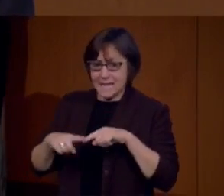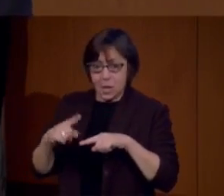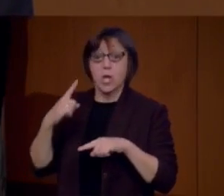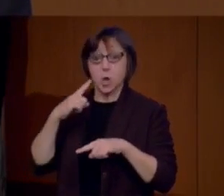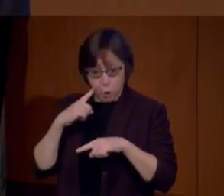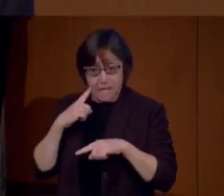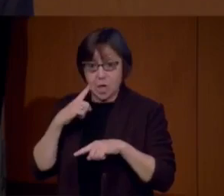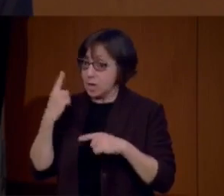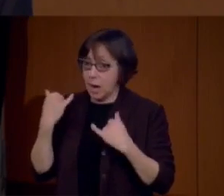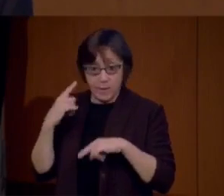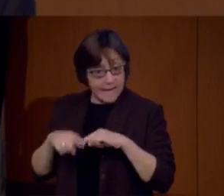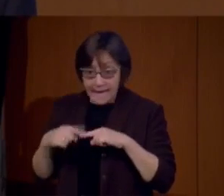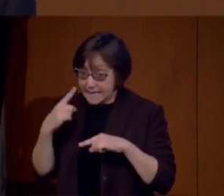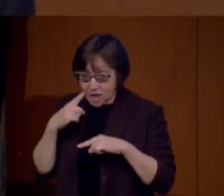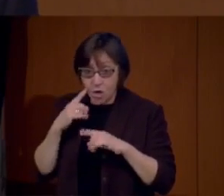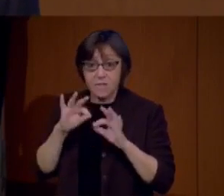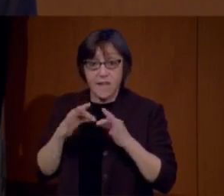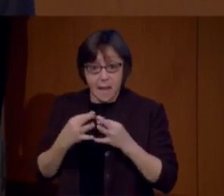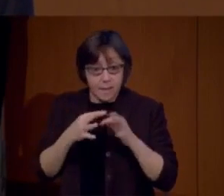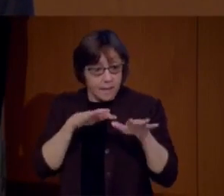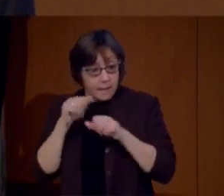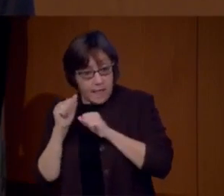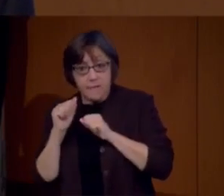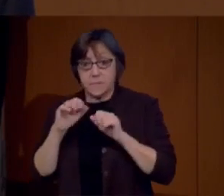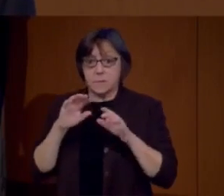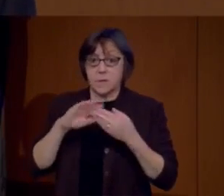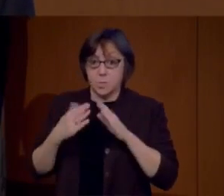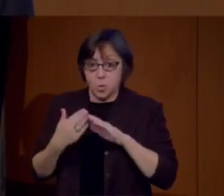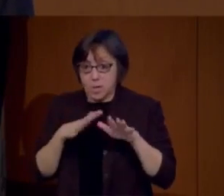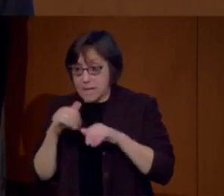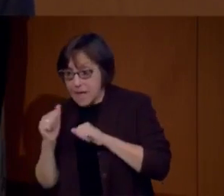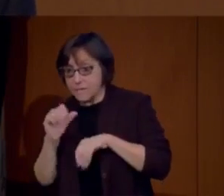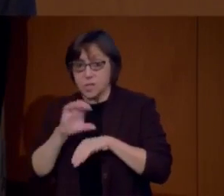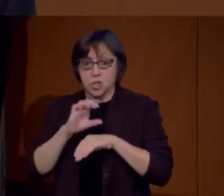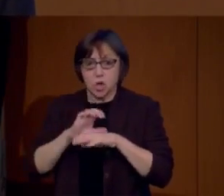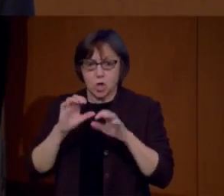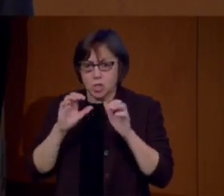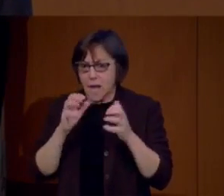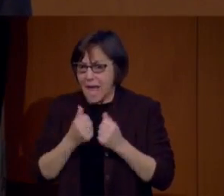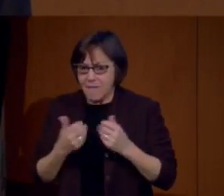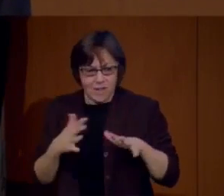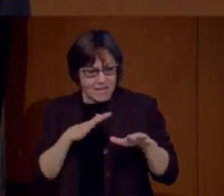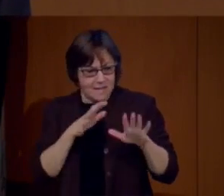can't hear anything. Taken away from his family, his friends, his community, his church, everything.